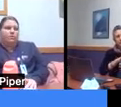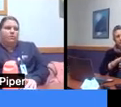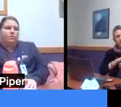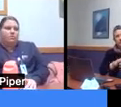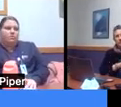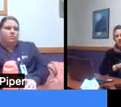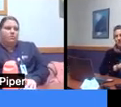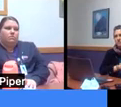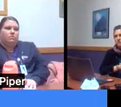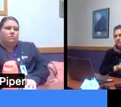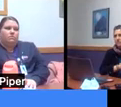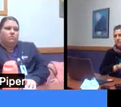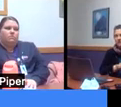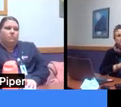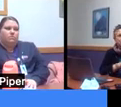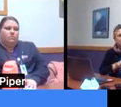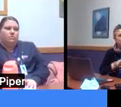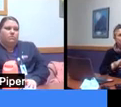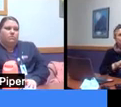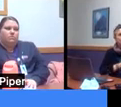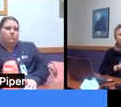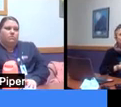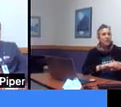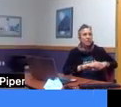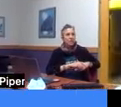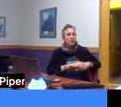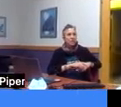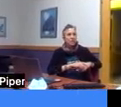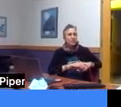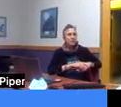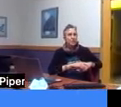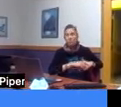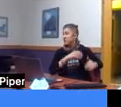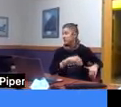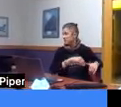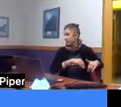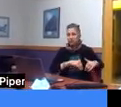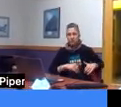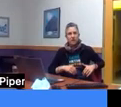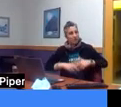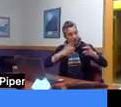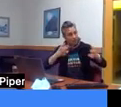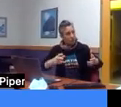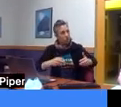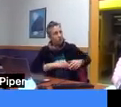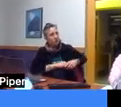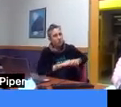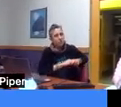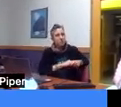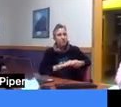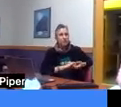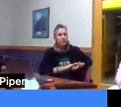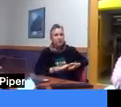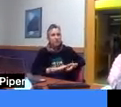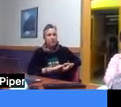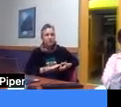on this terminology, I just want to make note that it's not anything other than something that I believe in, but I haven't made large contributions